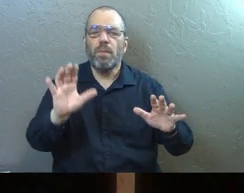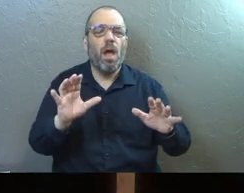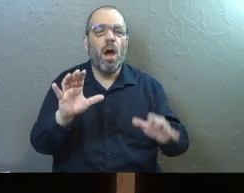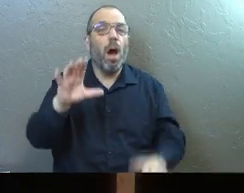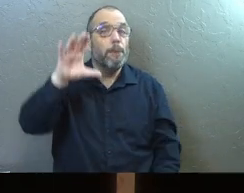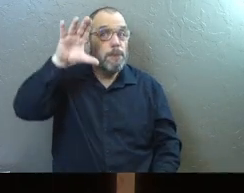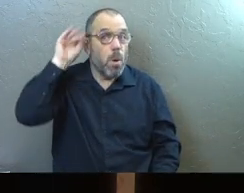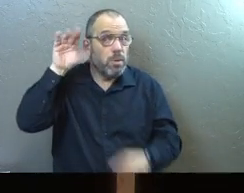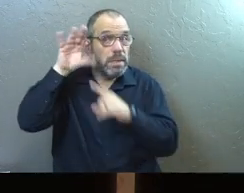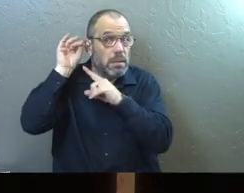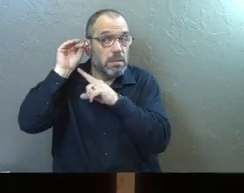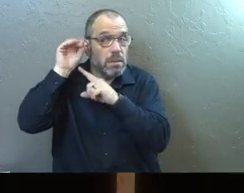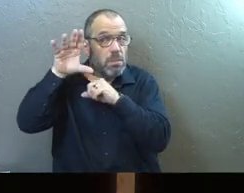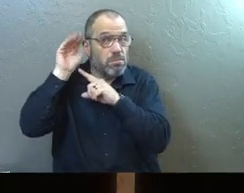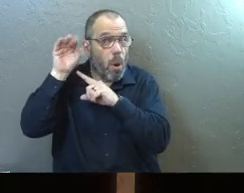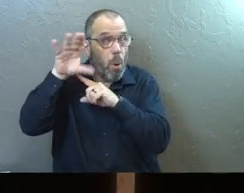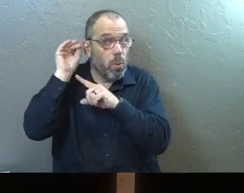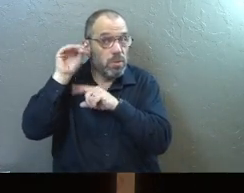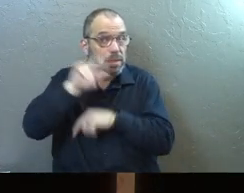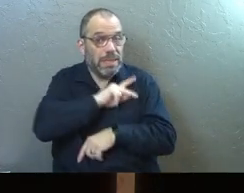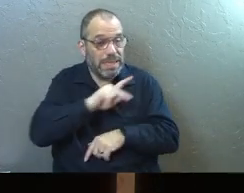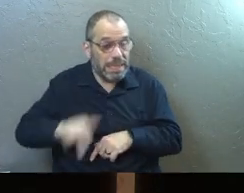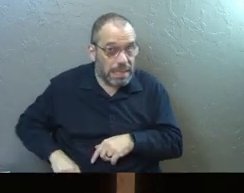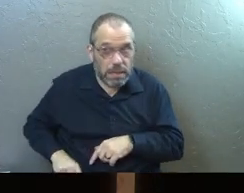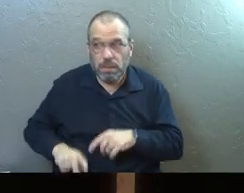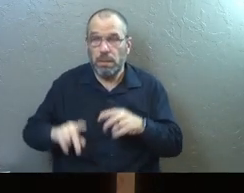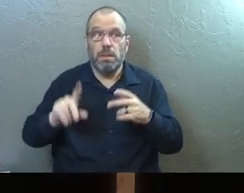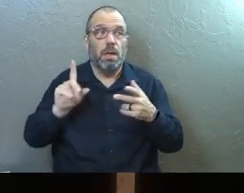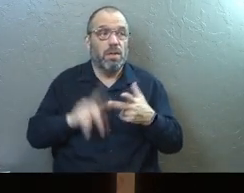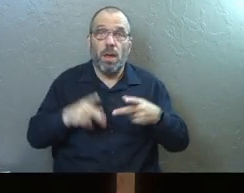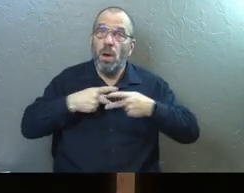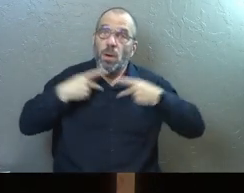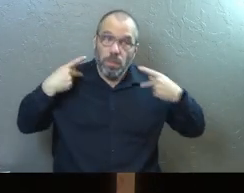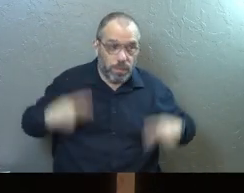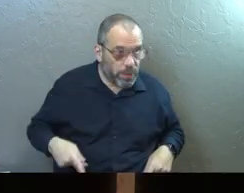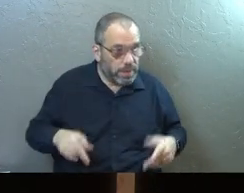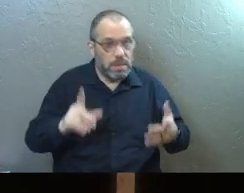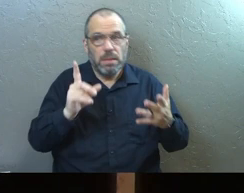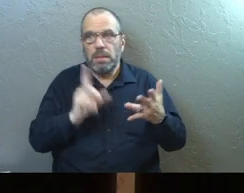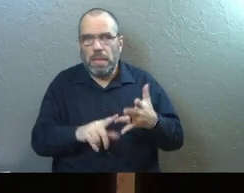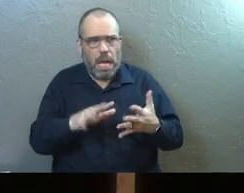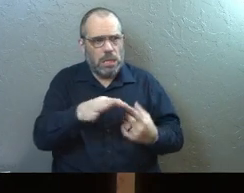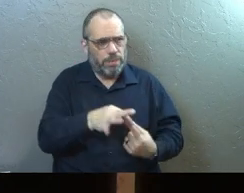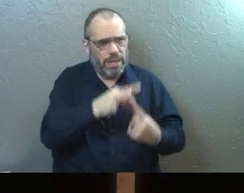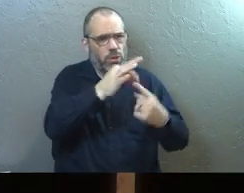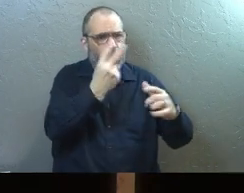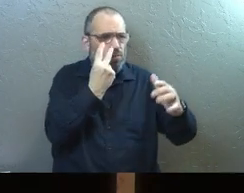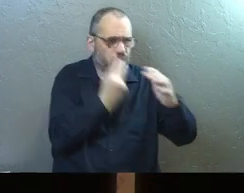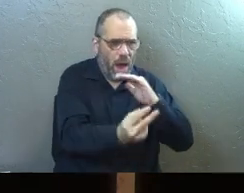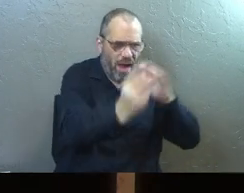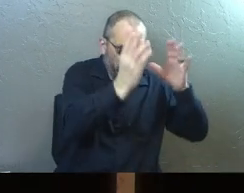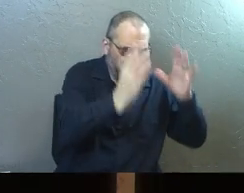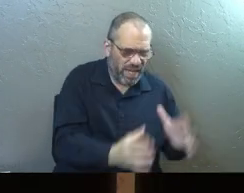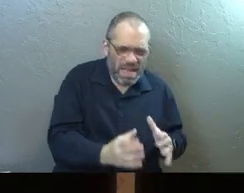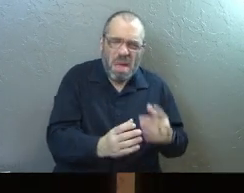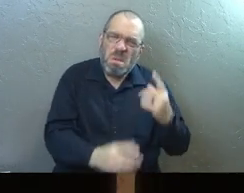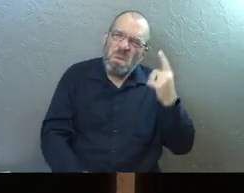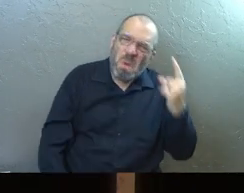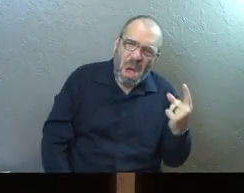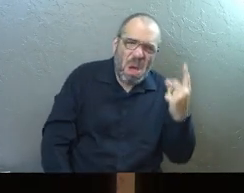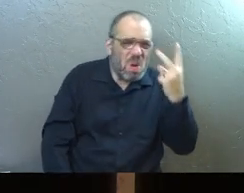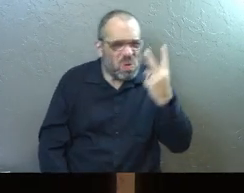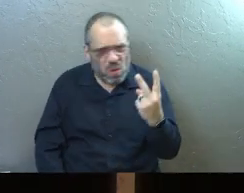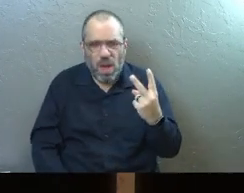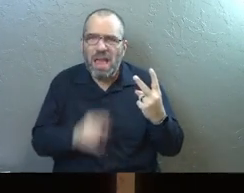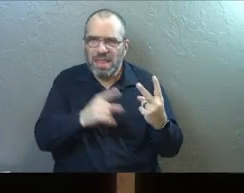only Moses, only the kings, only the priests, only the special prophets, right? Like there might be one or two in